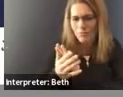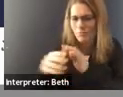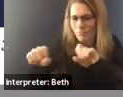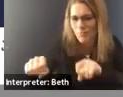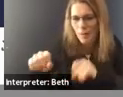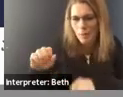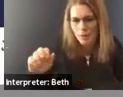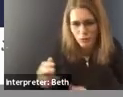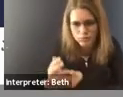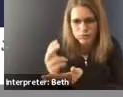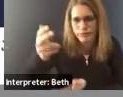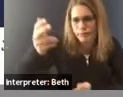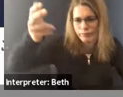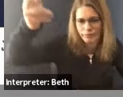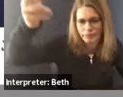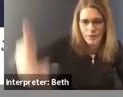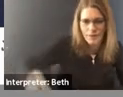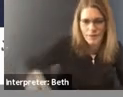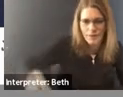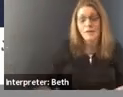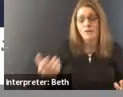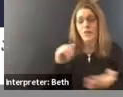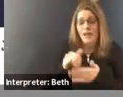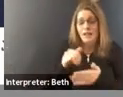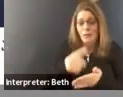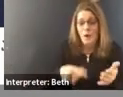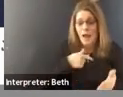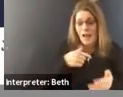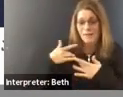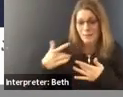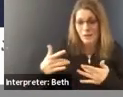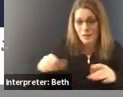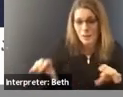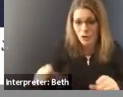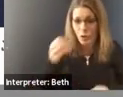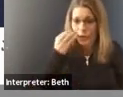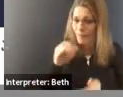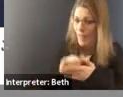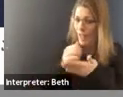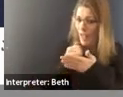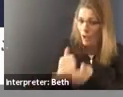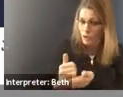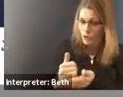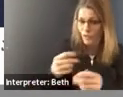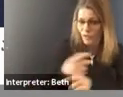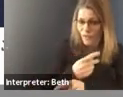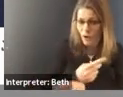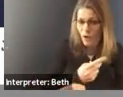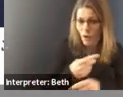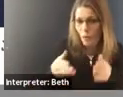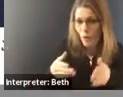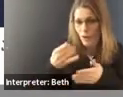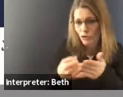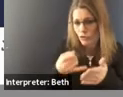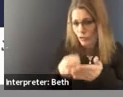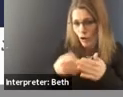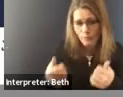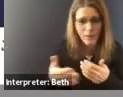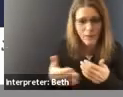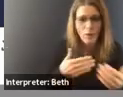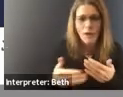if that helps you to find out a way to make you draw, great. So I did this drawing. It's one